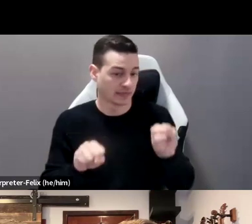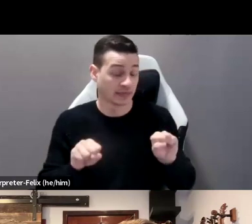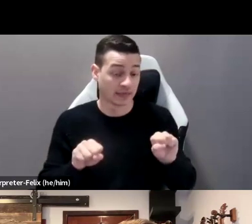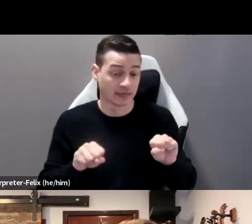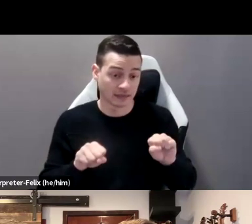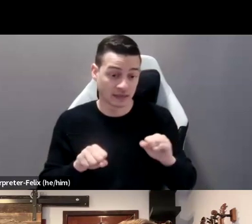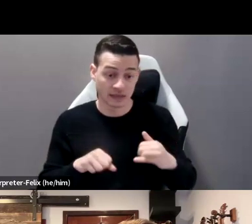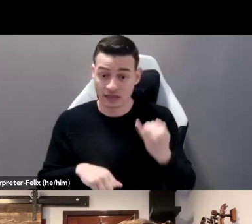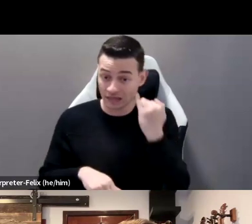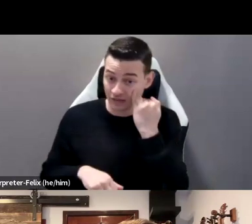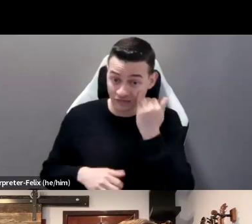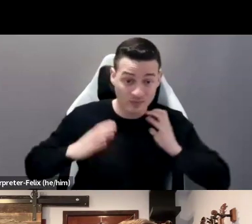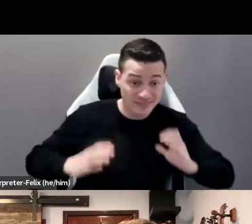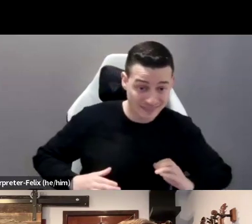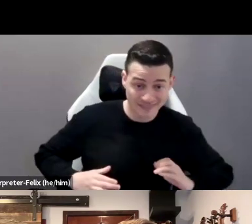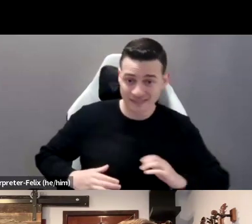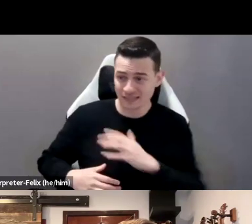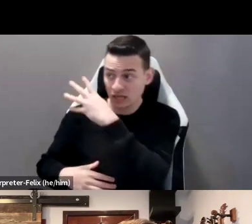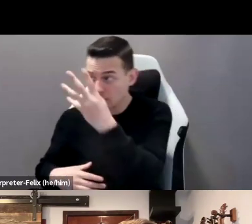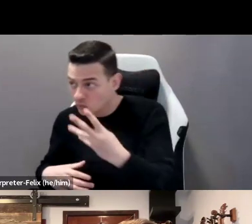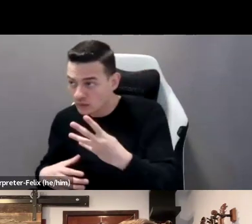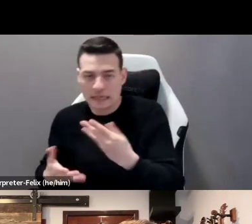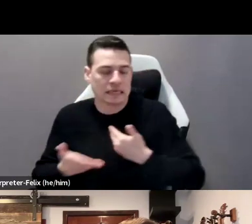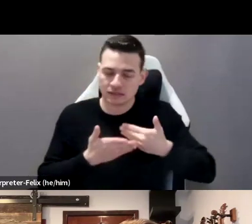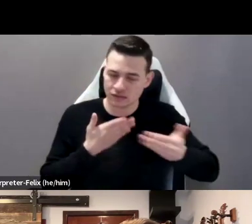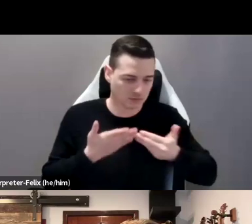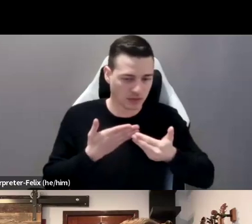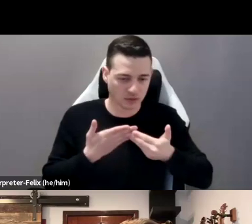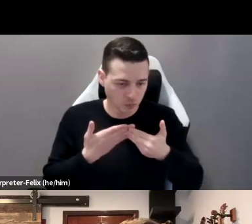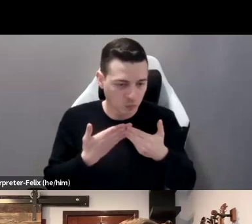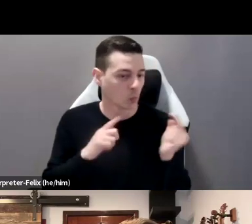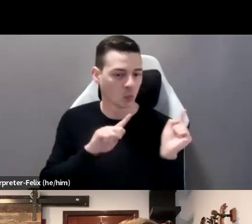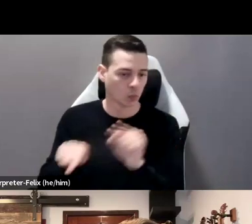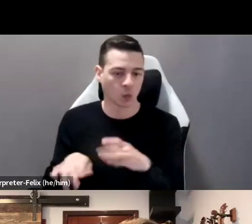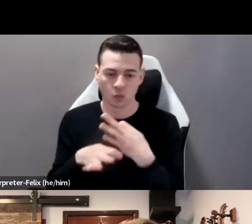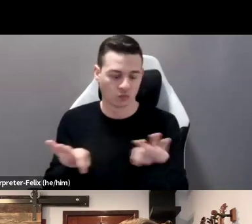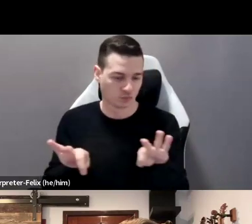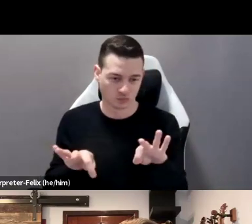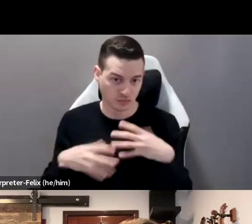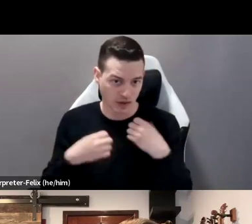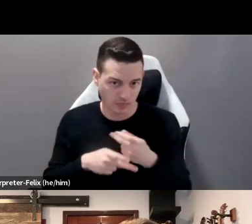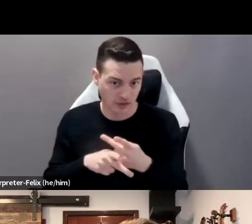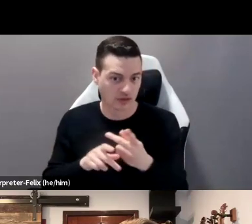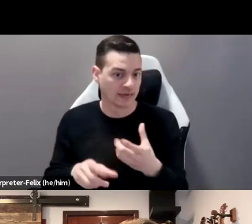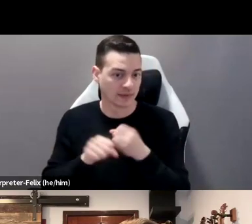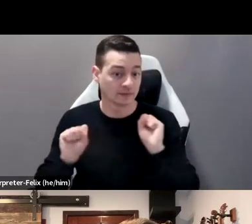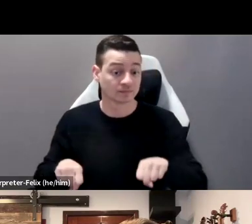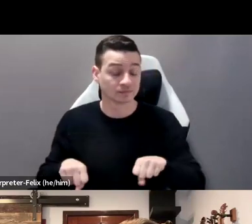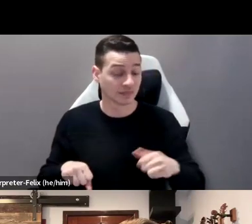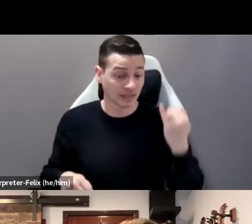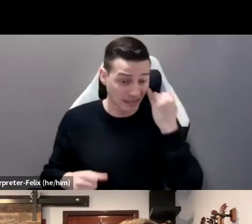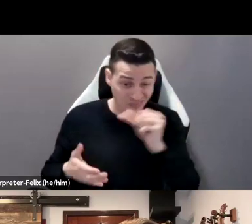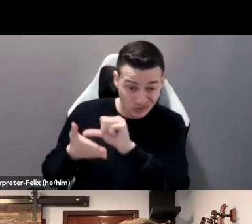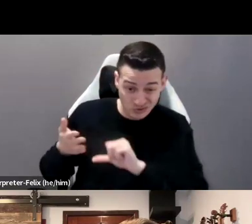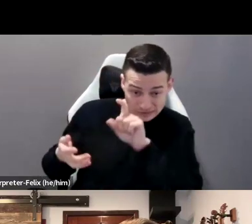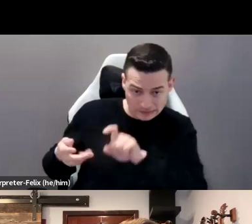If you qualify for insurance, they will help you get that insurance. And if there's a procedure or medication that you